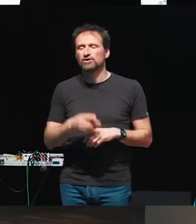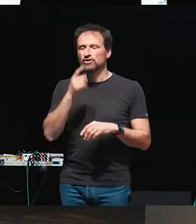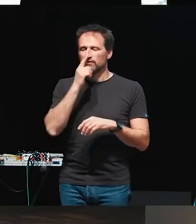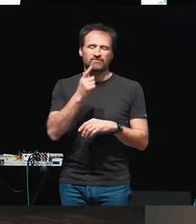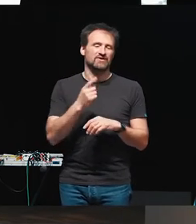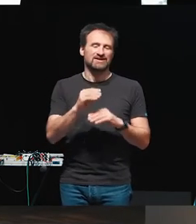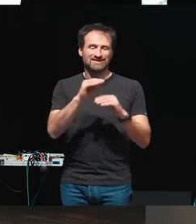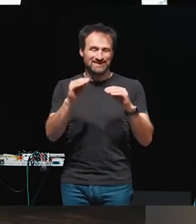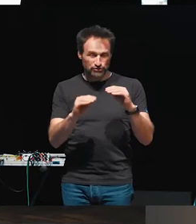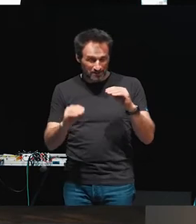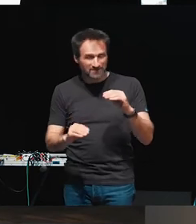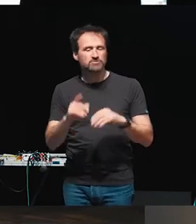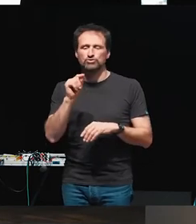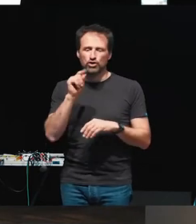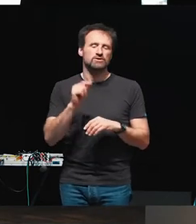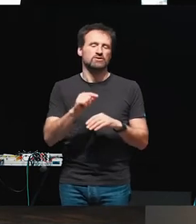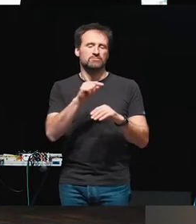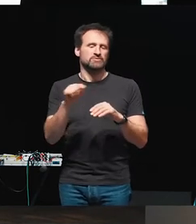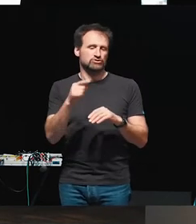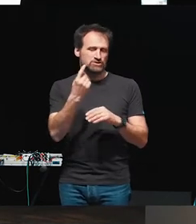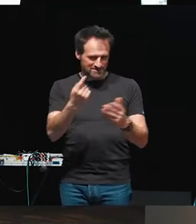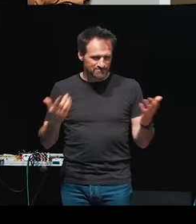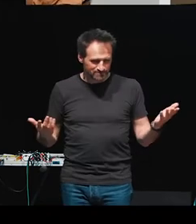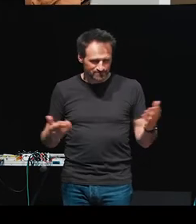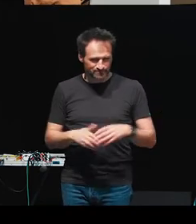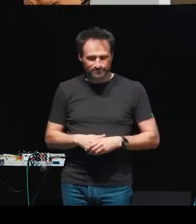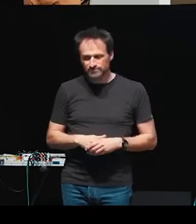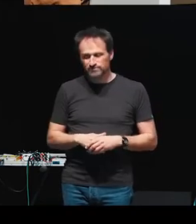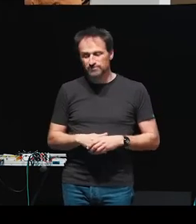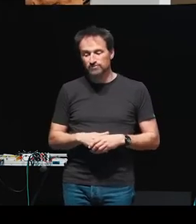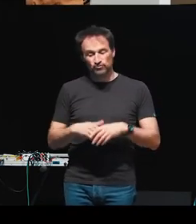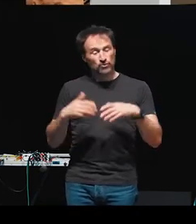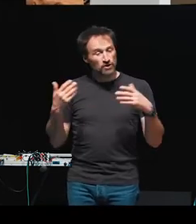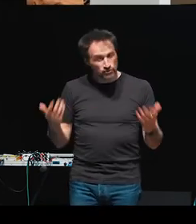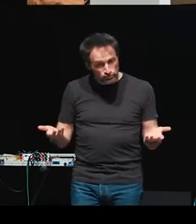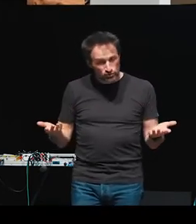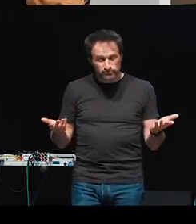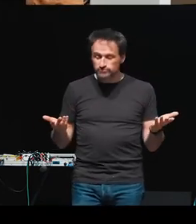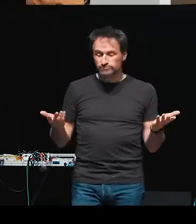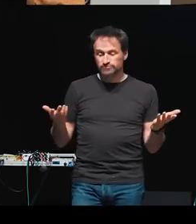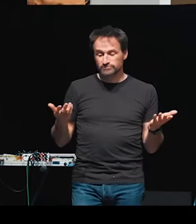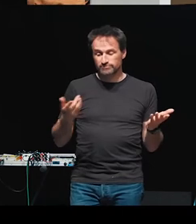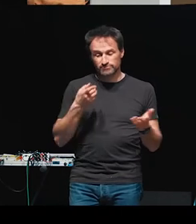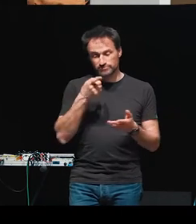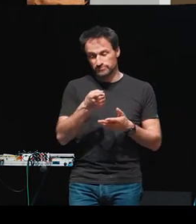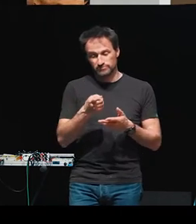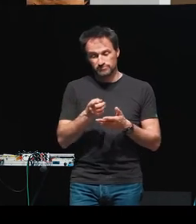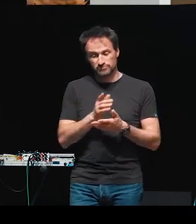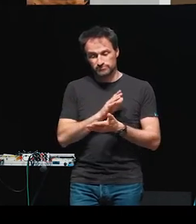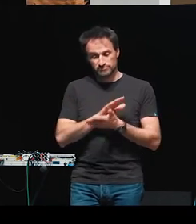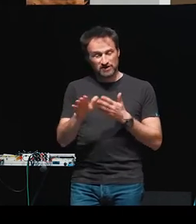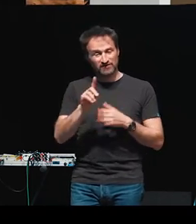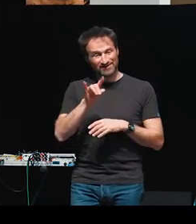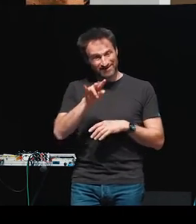we're decremented by 1 the model. And finally, our view, it's going to be just a div, which